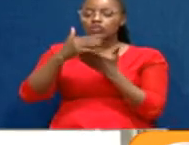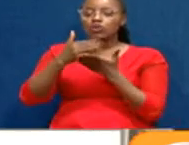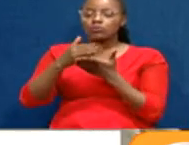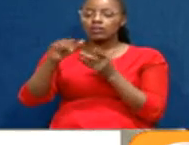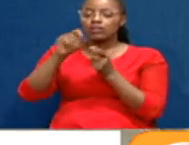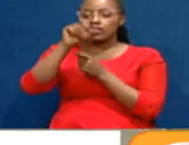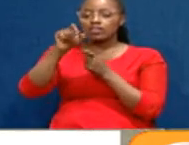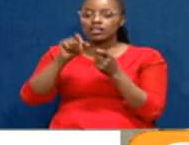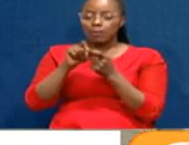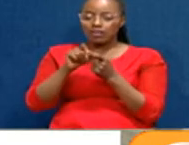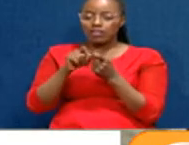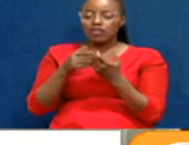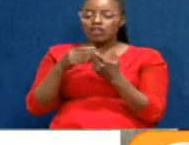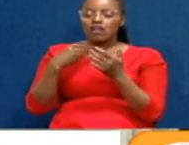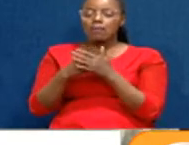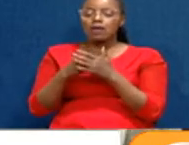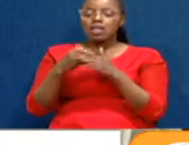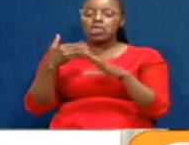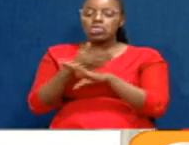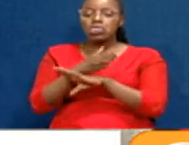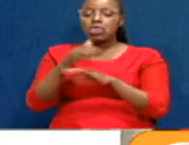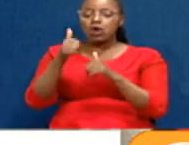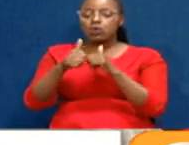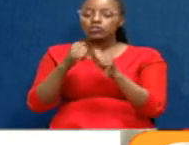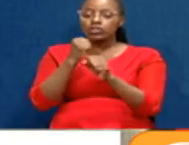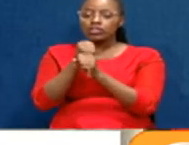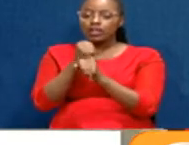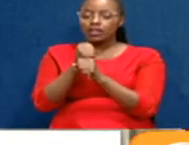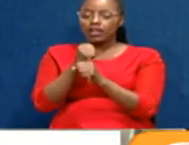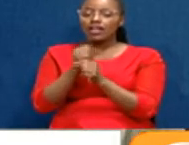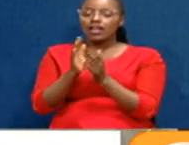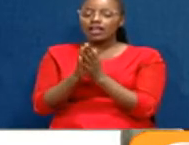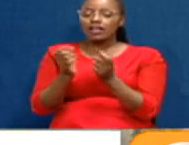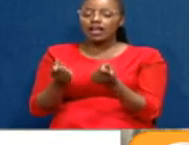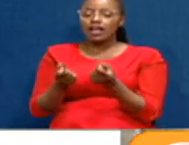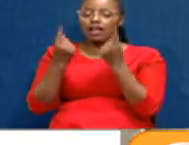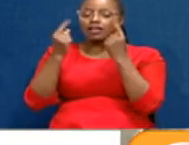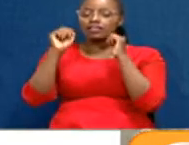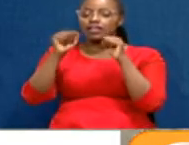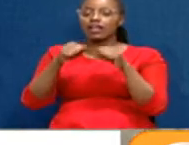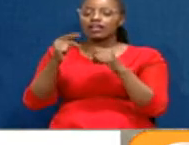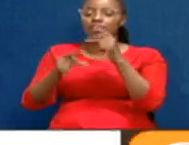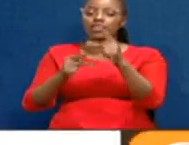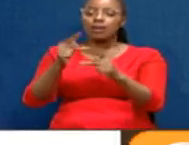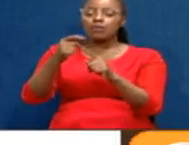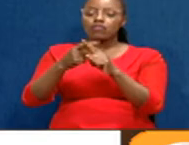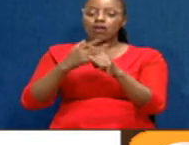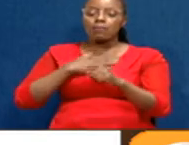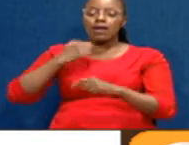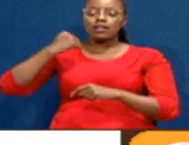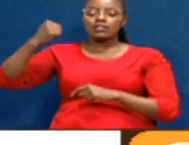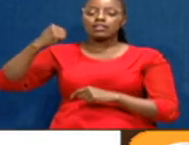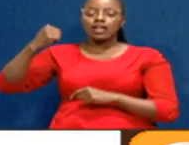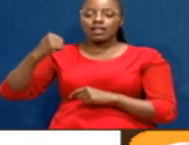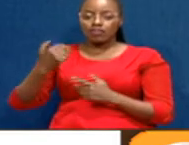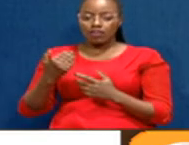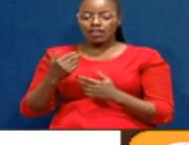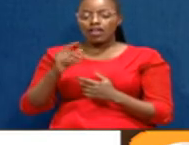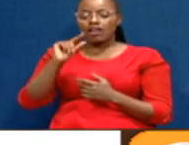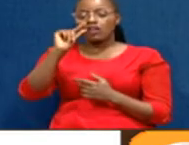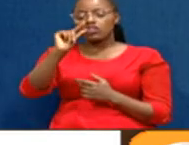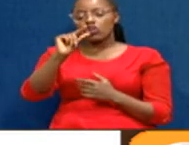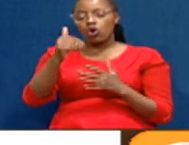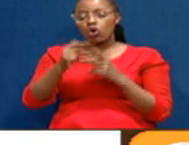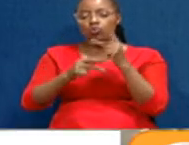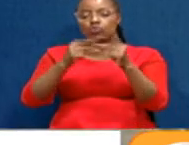a specific money laundering activity that was going on, so that we also understand there's progress. Okay. But from my side, as I stand, there's little